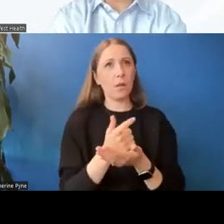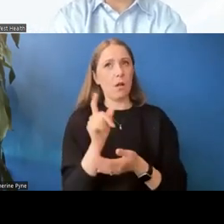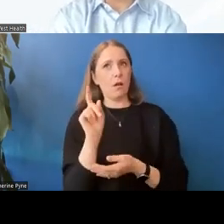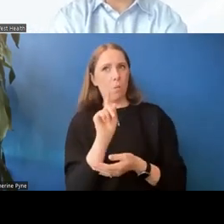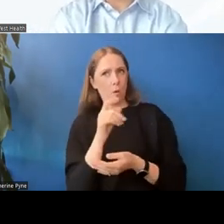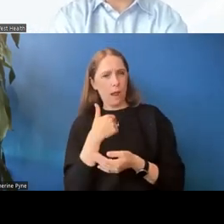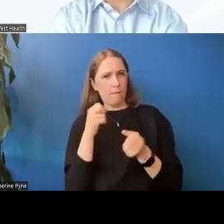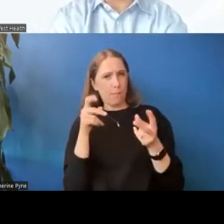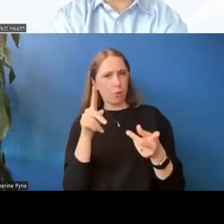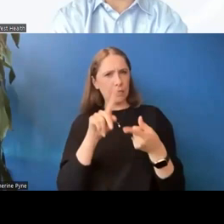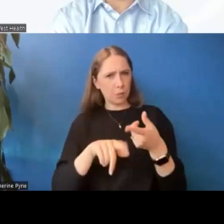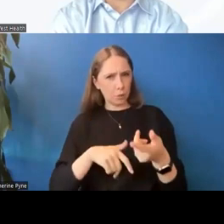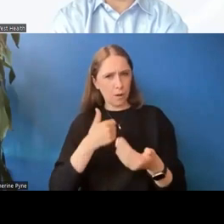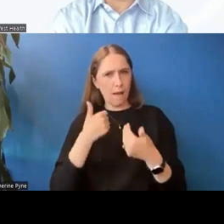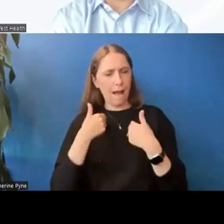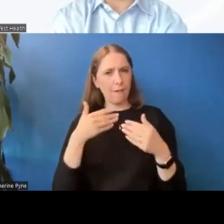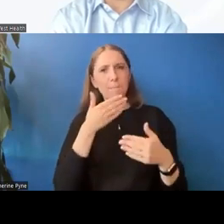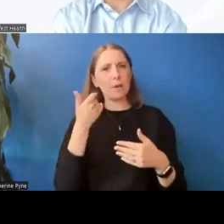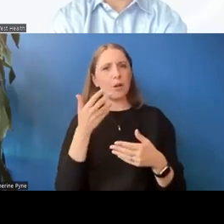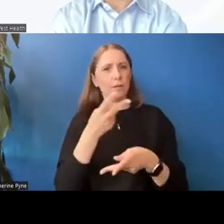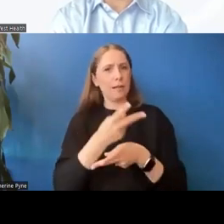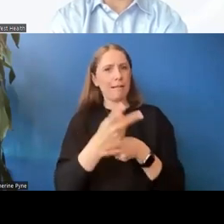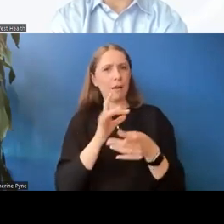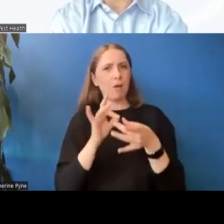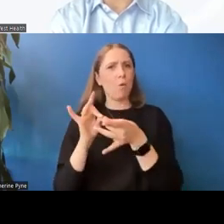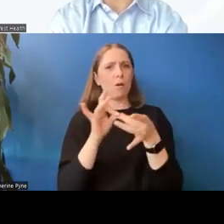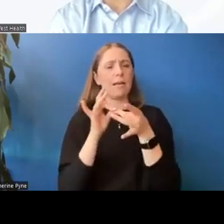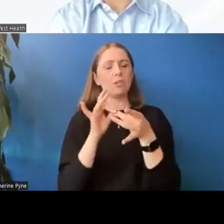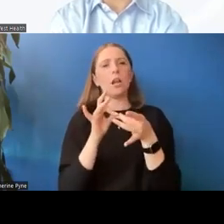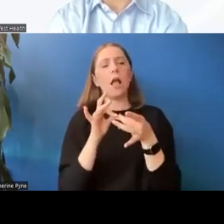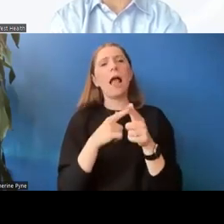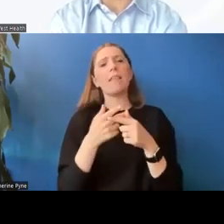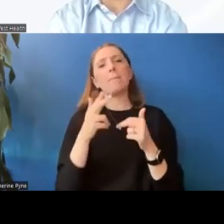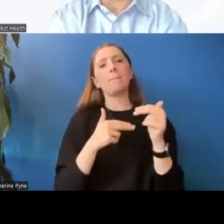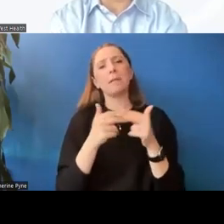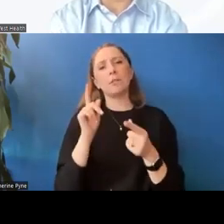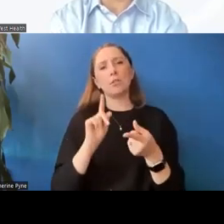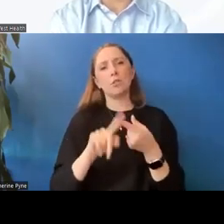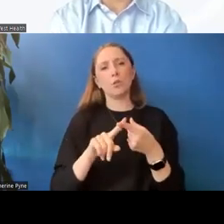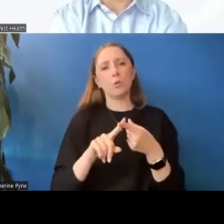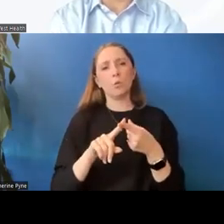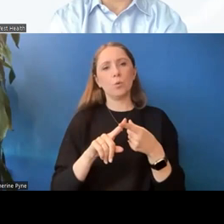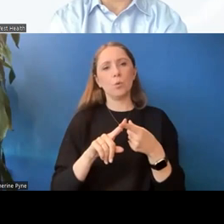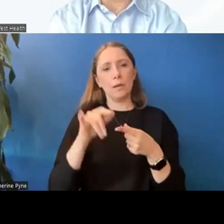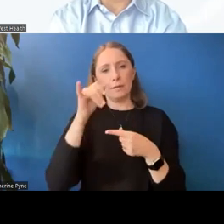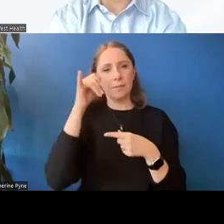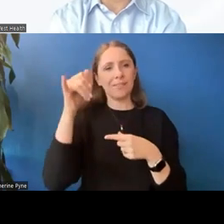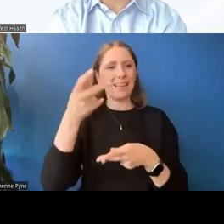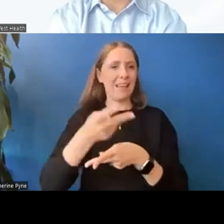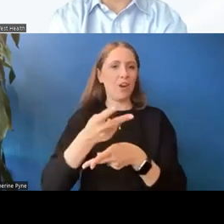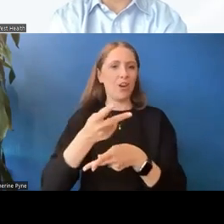opportunities to have care coordination, and then how do we build towards this, what we call a continuum of care, a system of